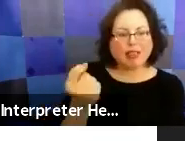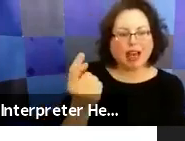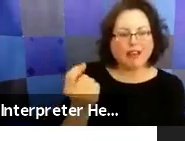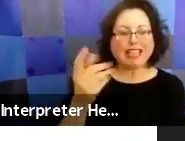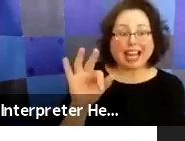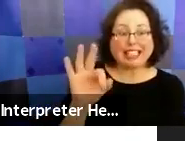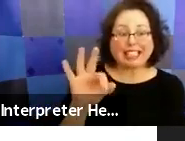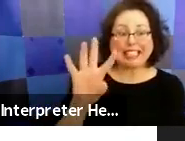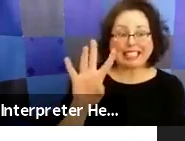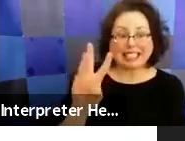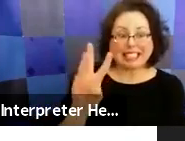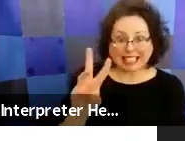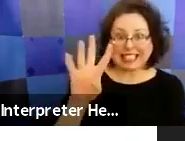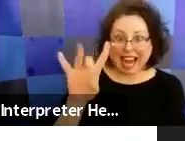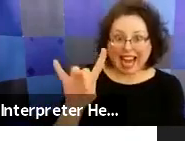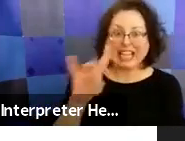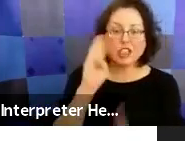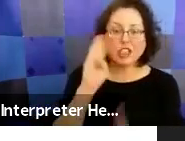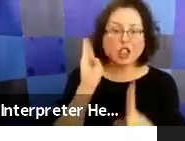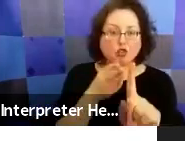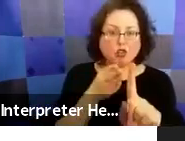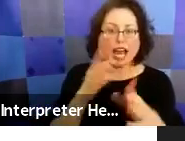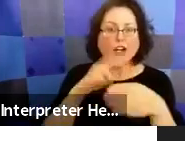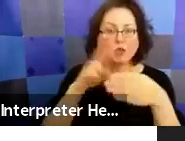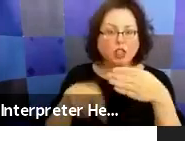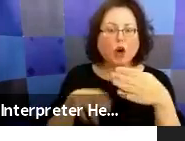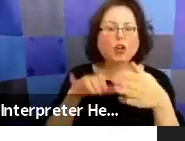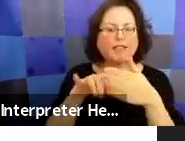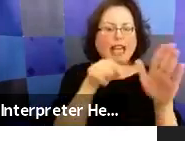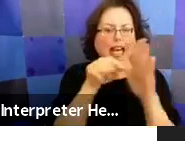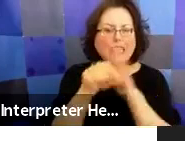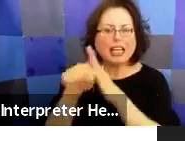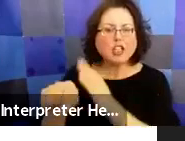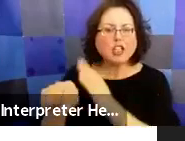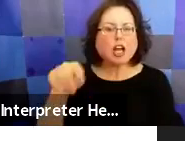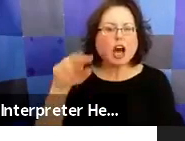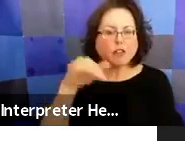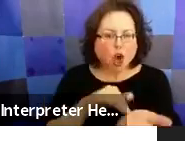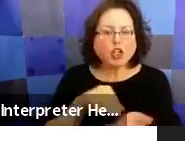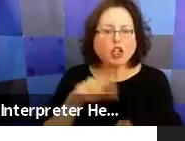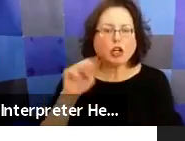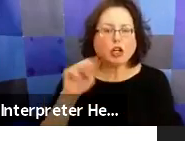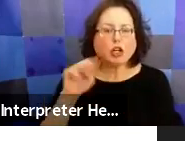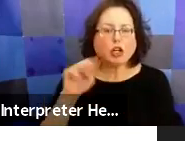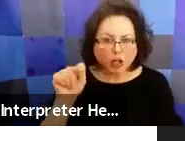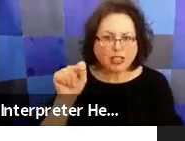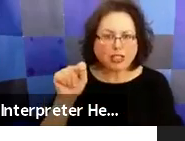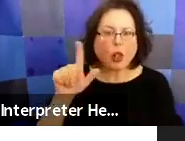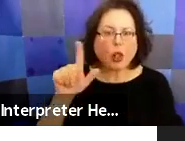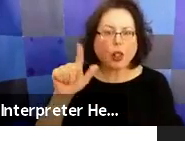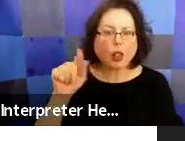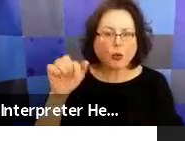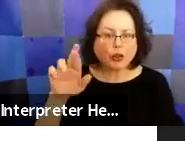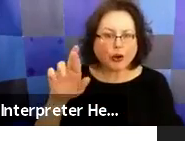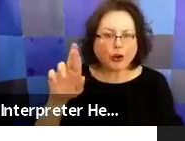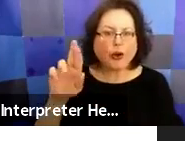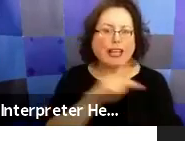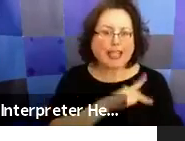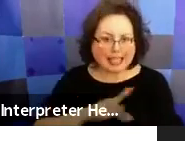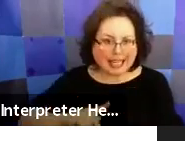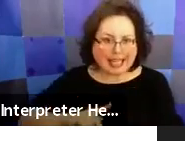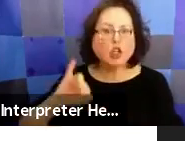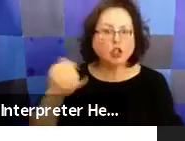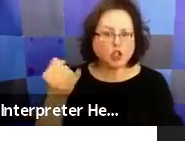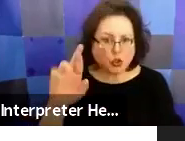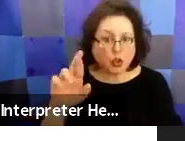direct result of the brutal assassination of Dr. Martin Luther King Jr. And so the civil rights laws that we